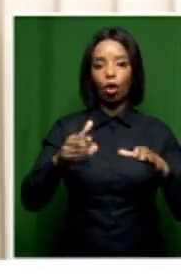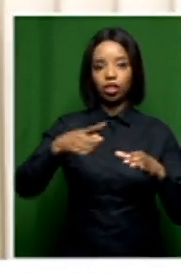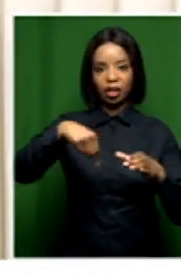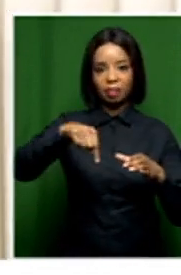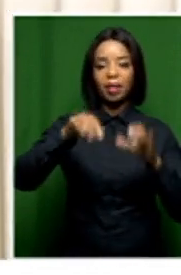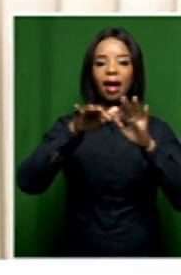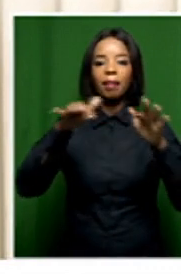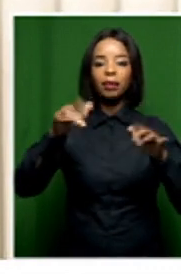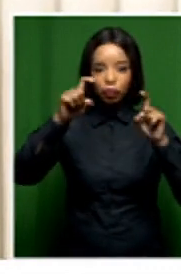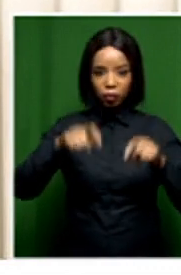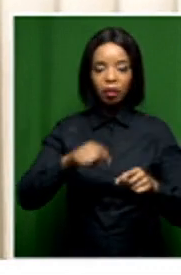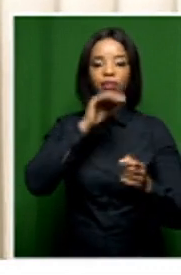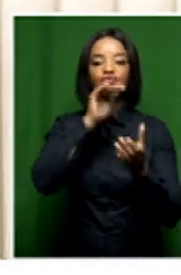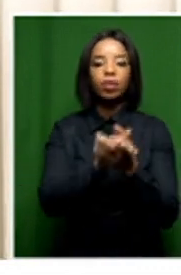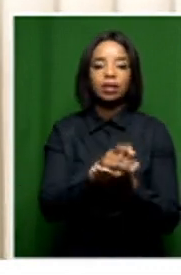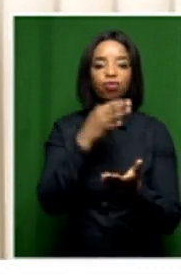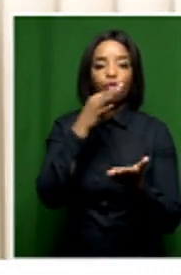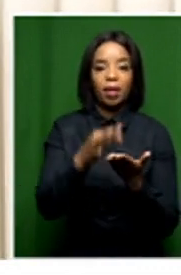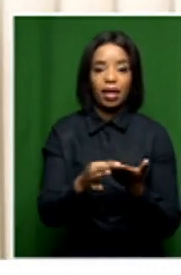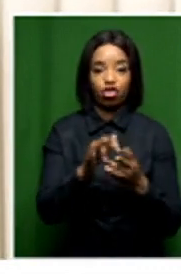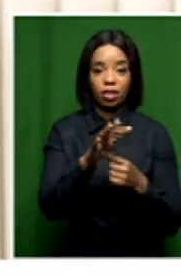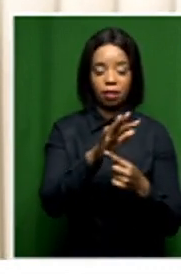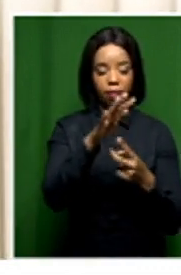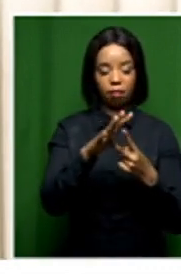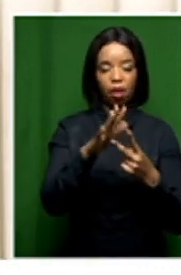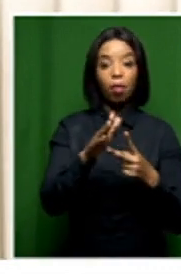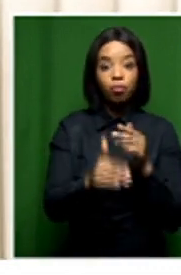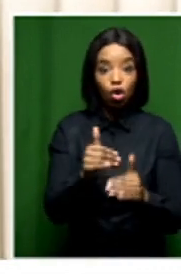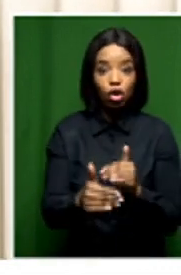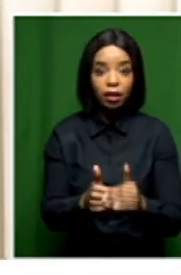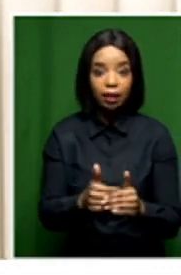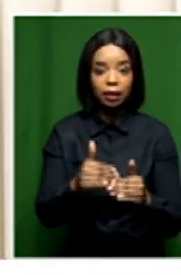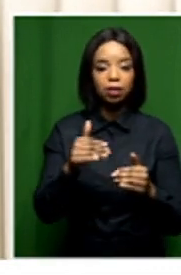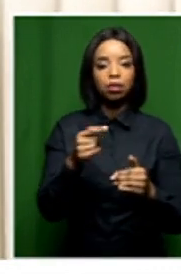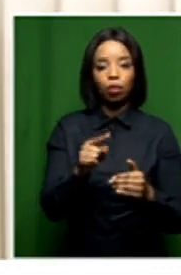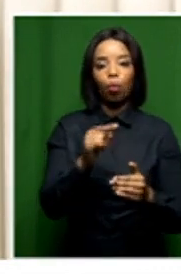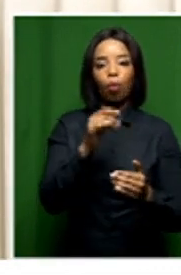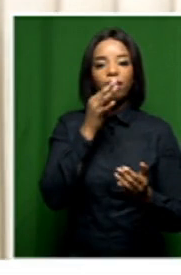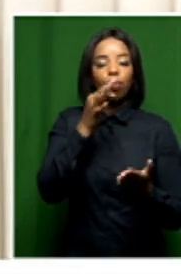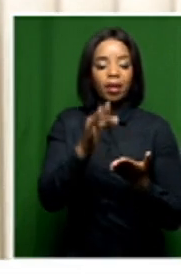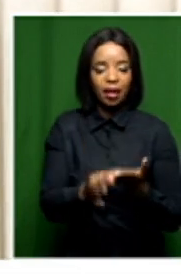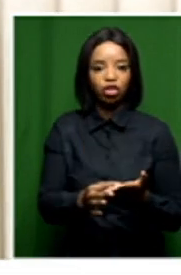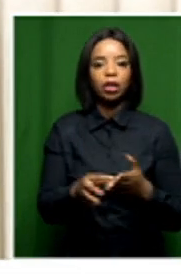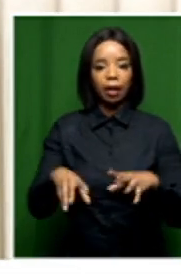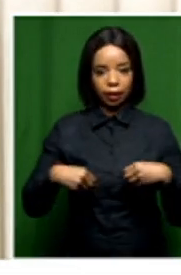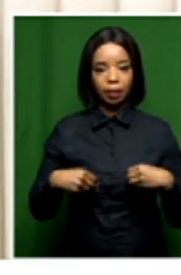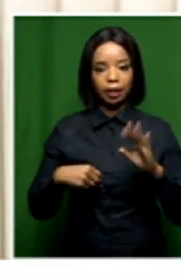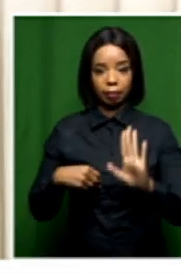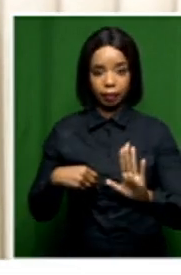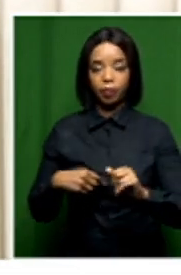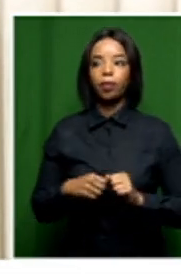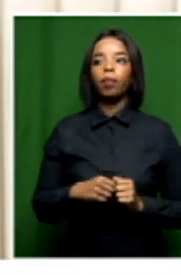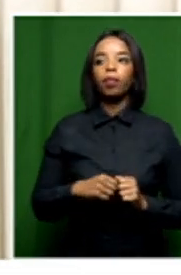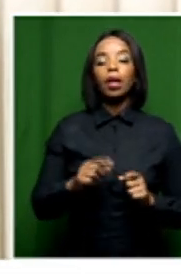trust the recommendations. We also have to trust the process so that the recommendations are accepted and want to implement them fully. But secondly, it then